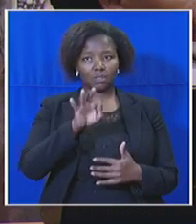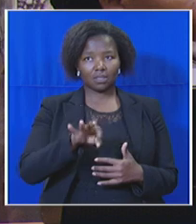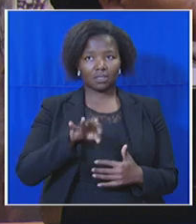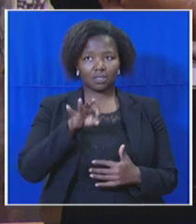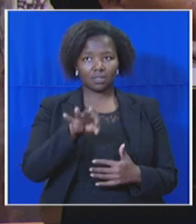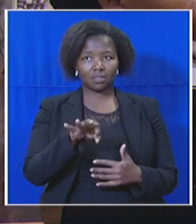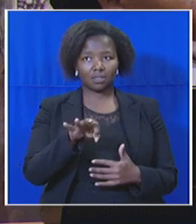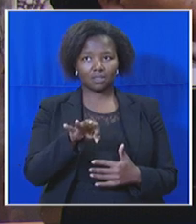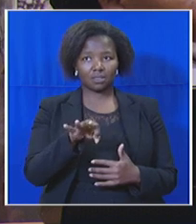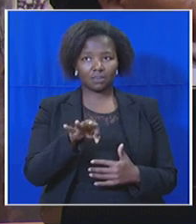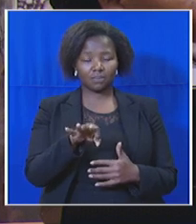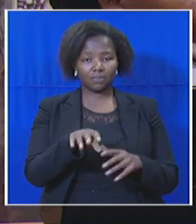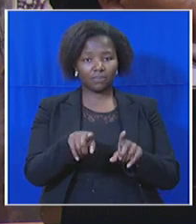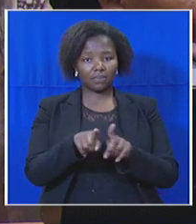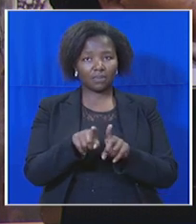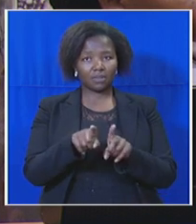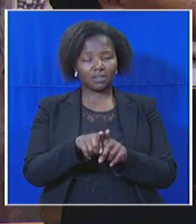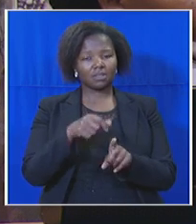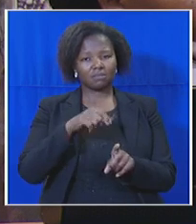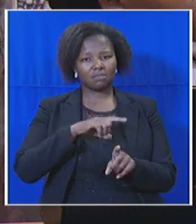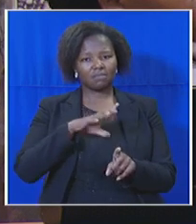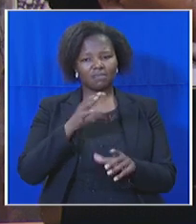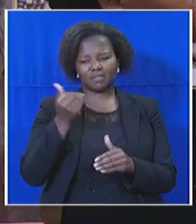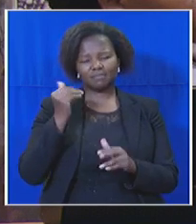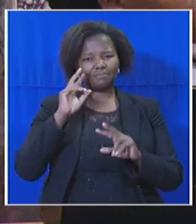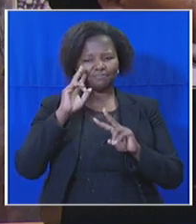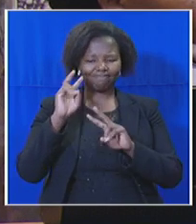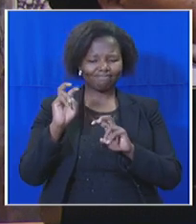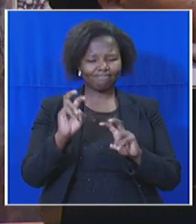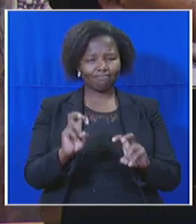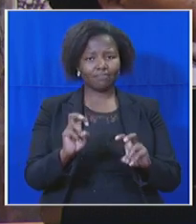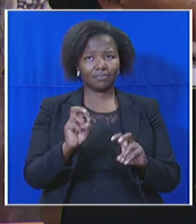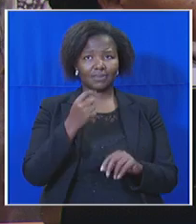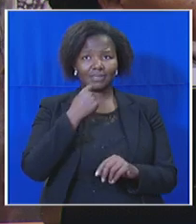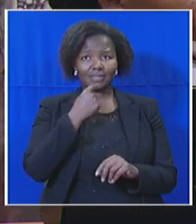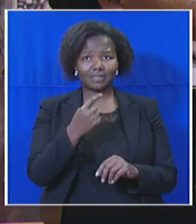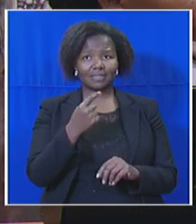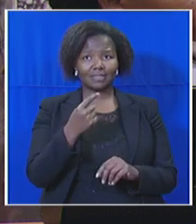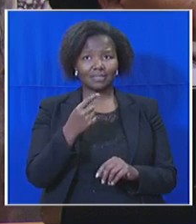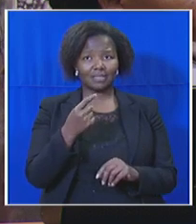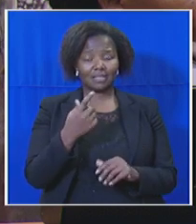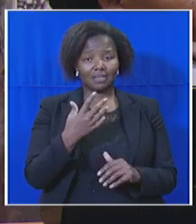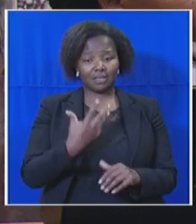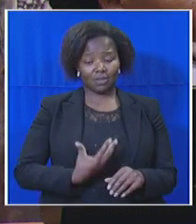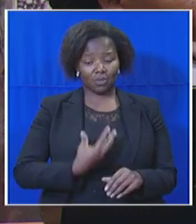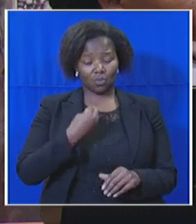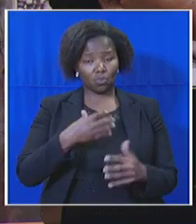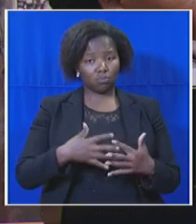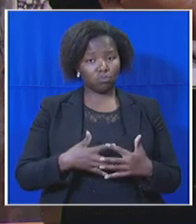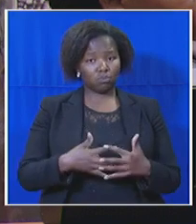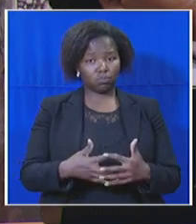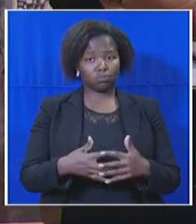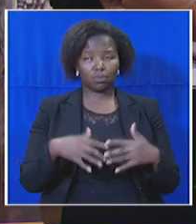its general household research, which showed that teenage pregnancy has been on the increase over the past